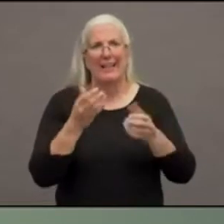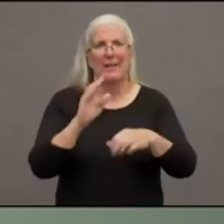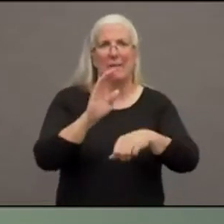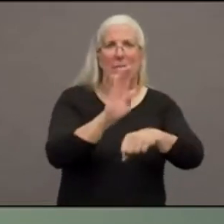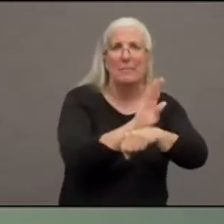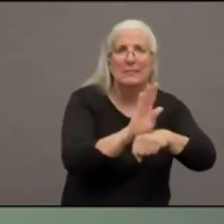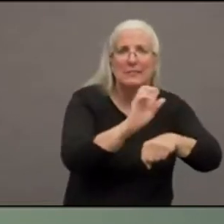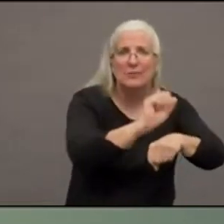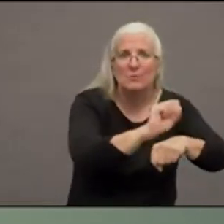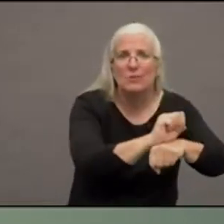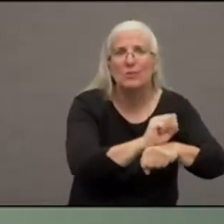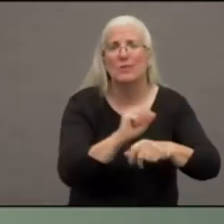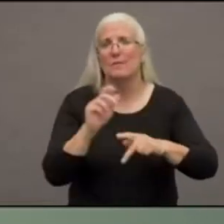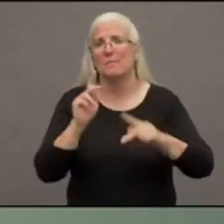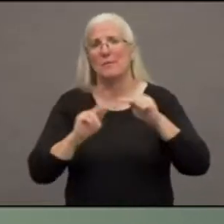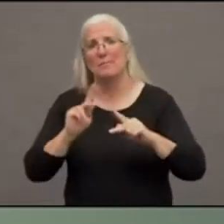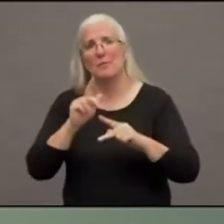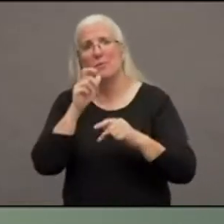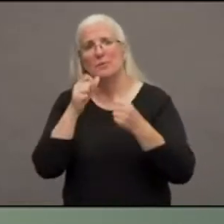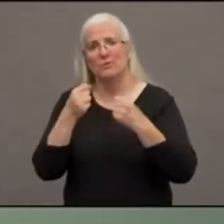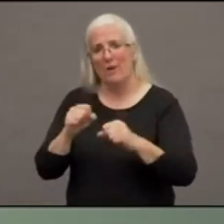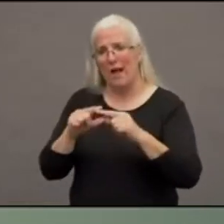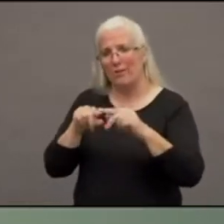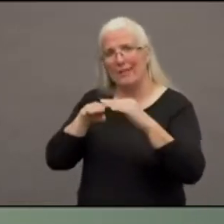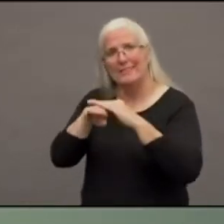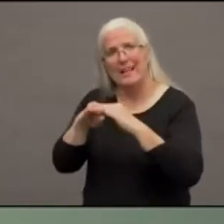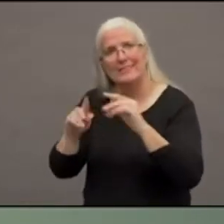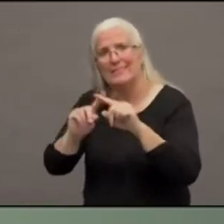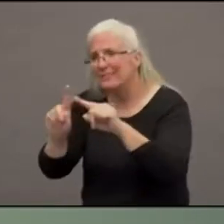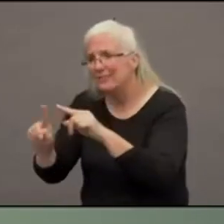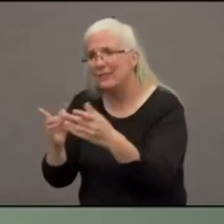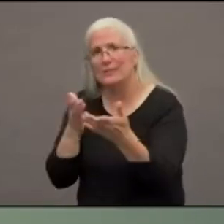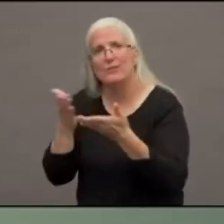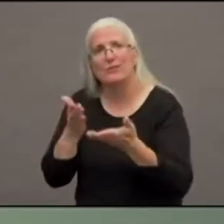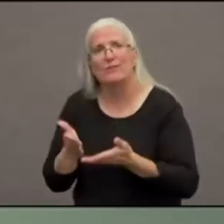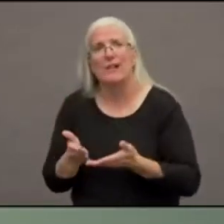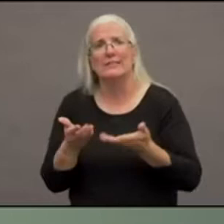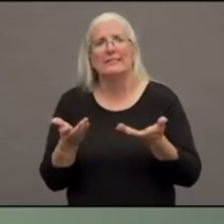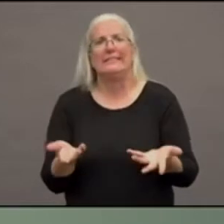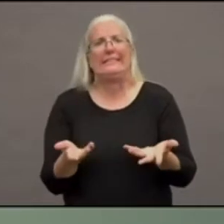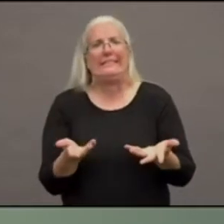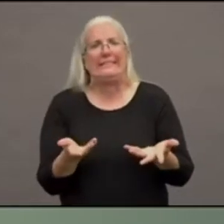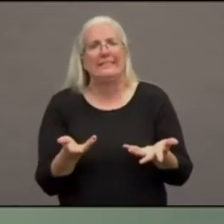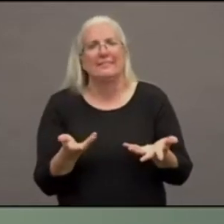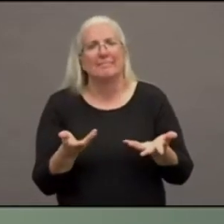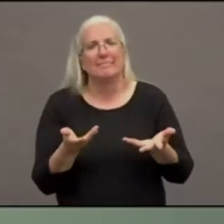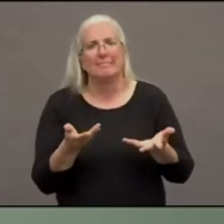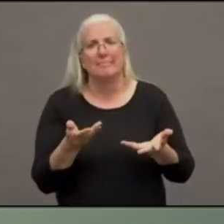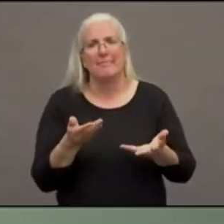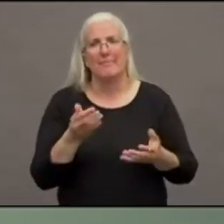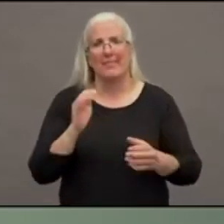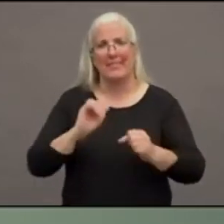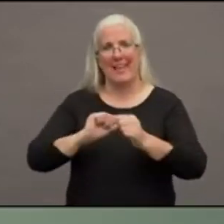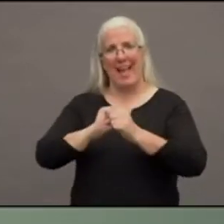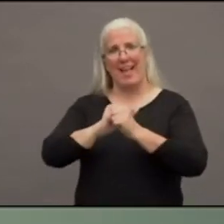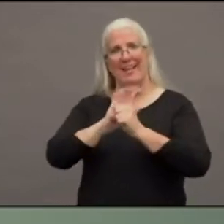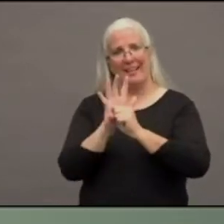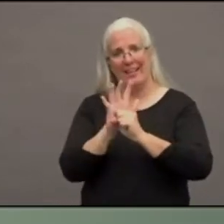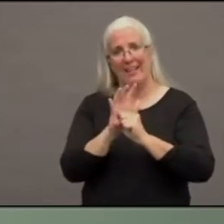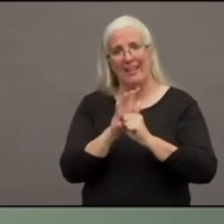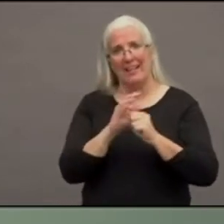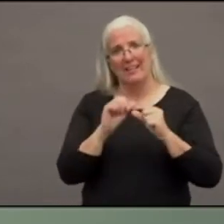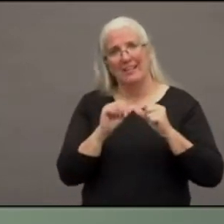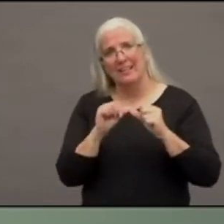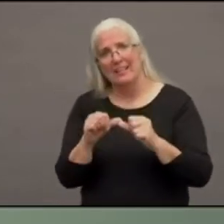access services. And so given that that we're going to be dealing with COVID for some time to come, how can